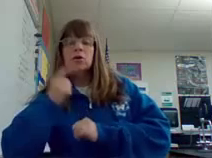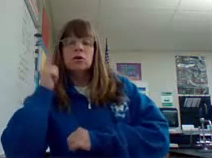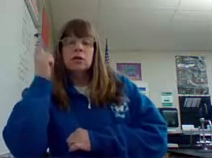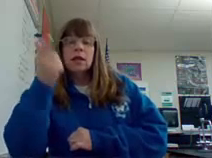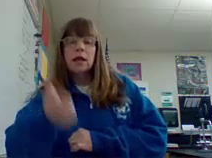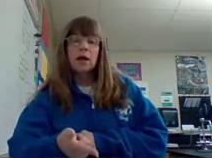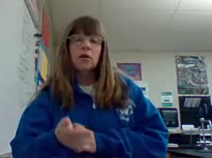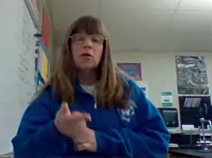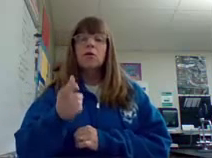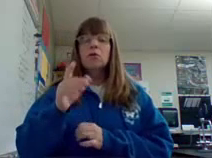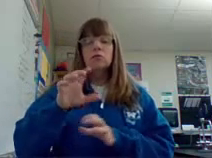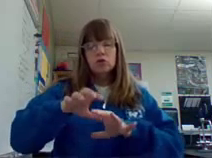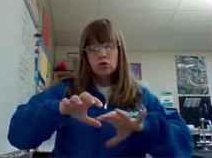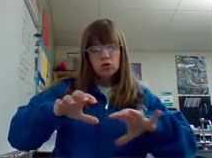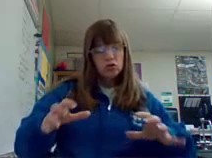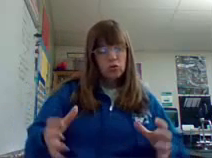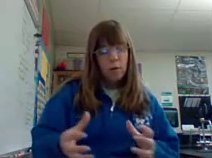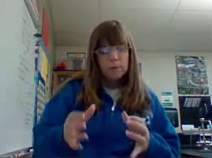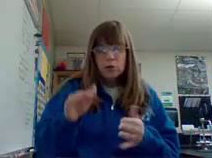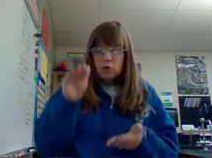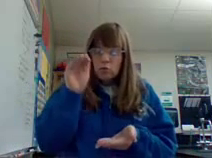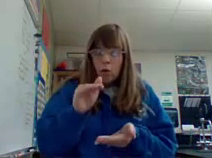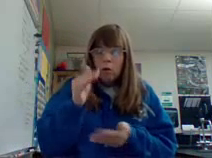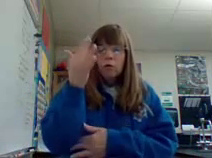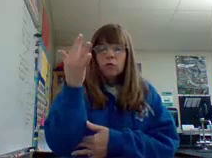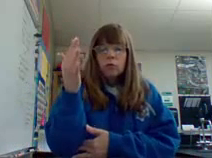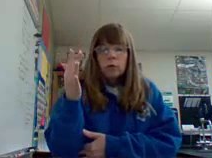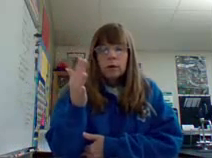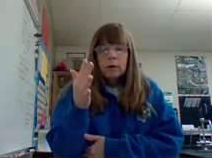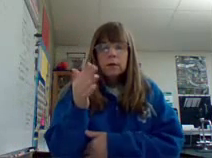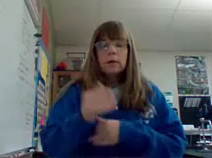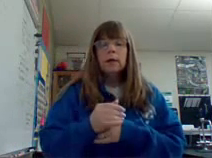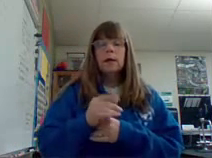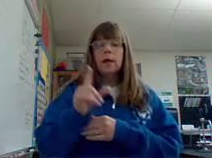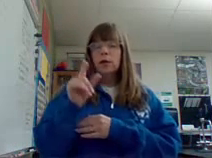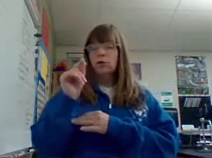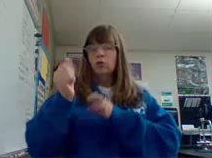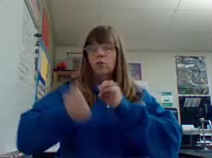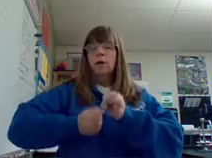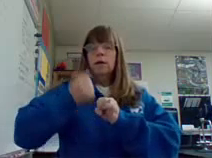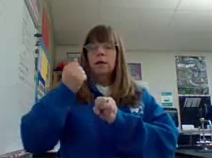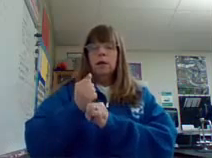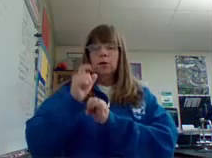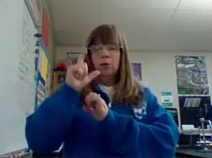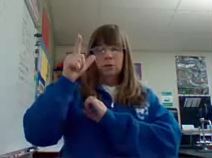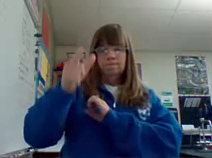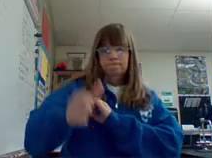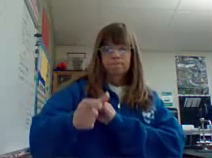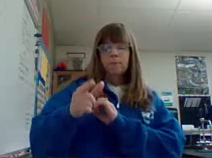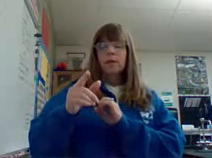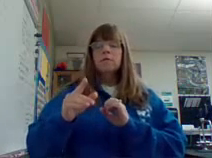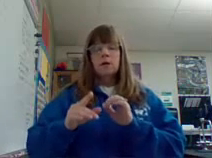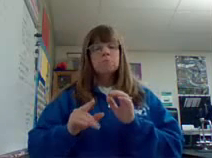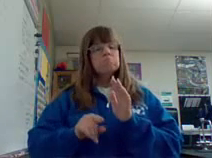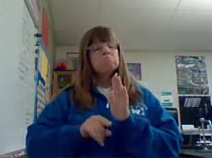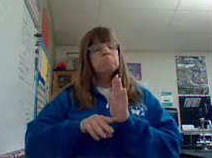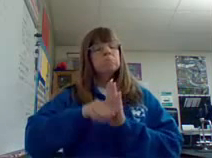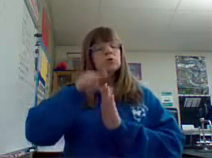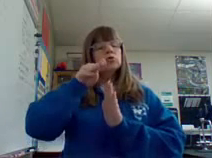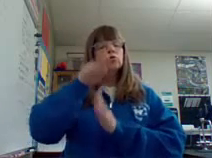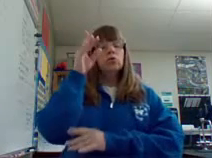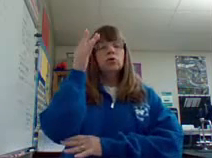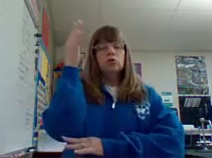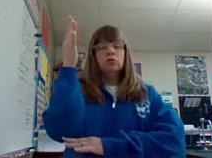some shrubs, you get some little trees growing in here. And in 20 years, you get mature juniper trees, birch,